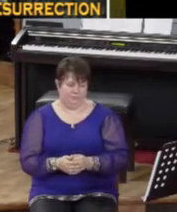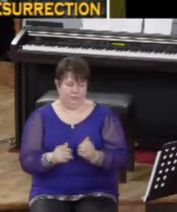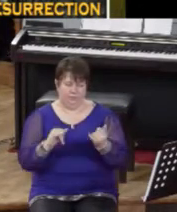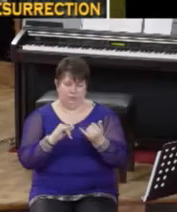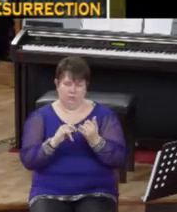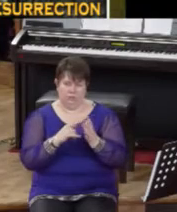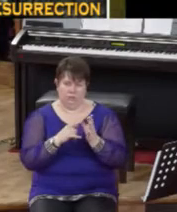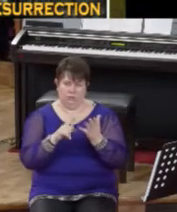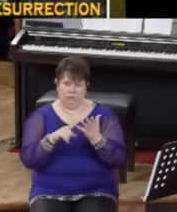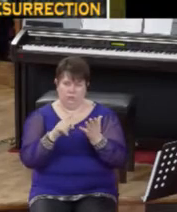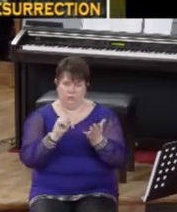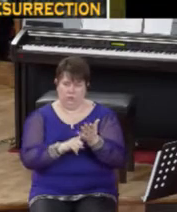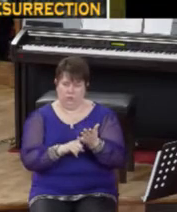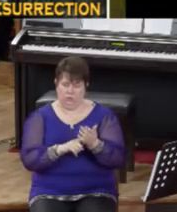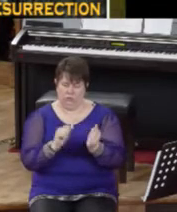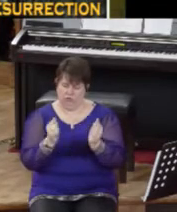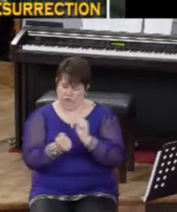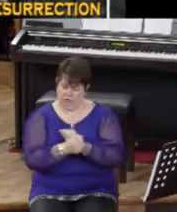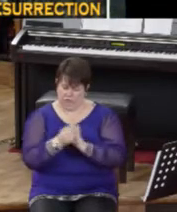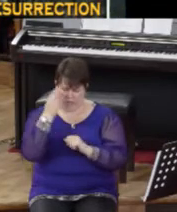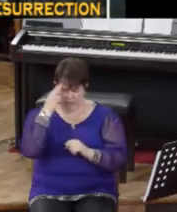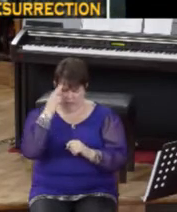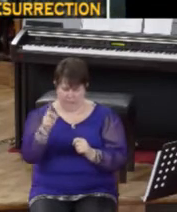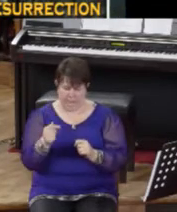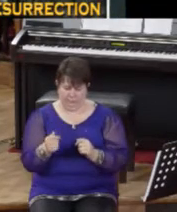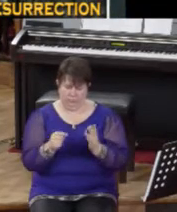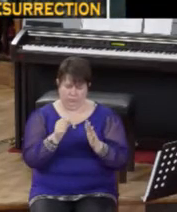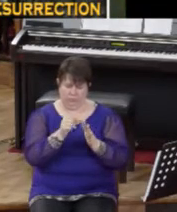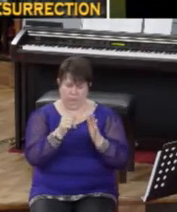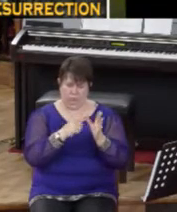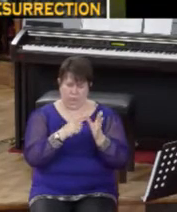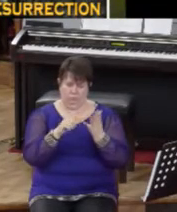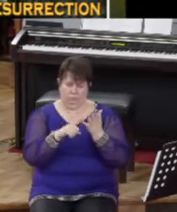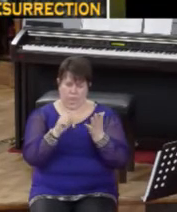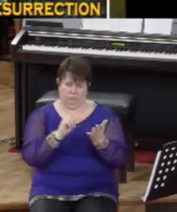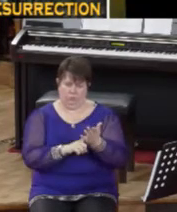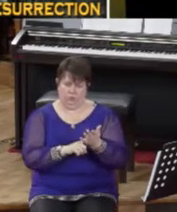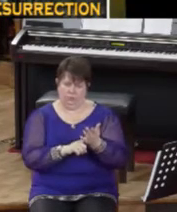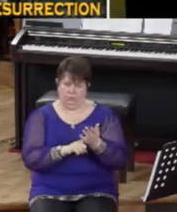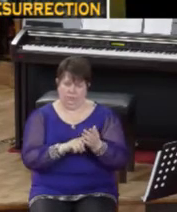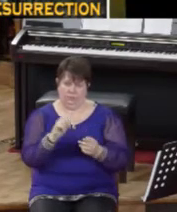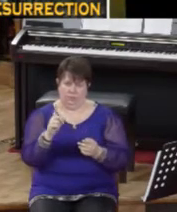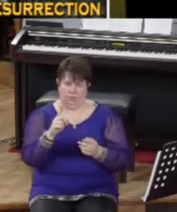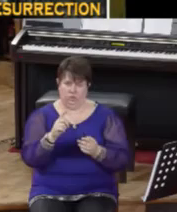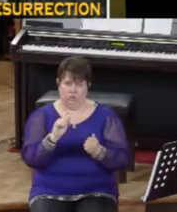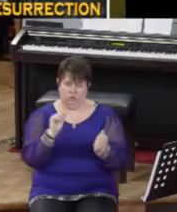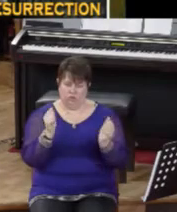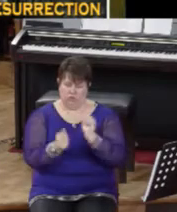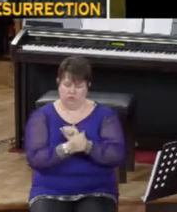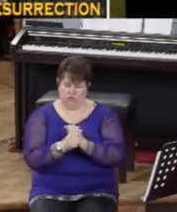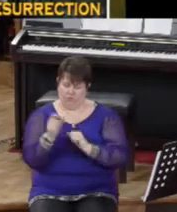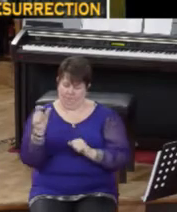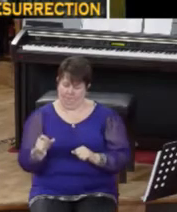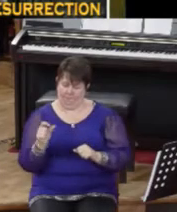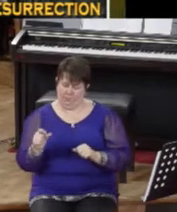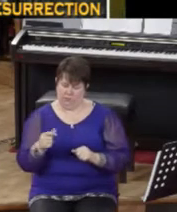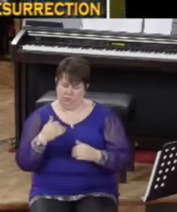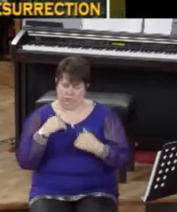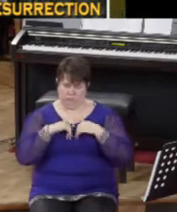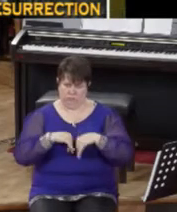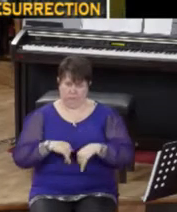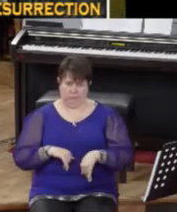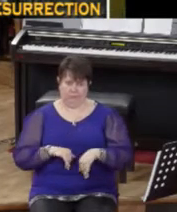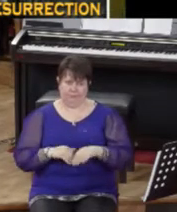Saul not only changed his name to Paul, he was a completely changed person.